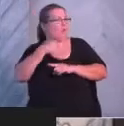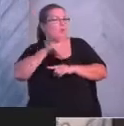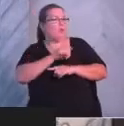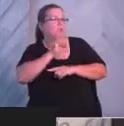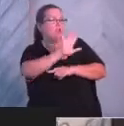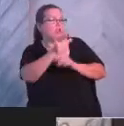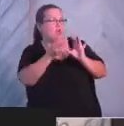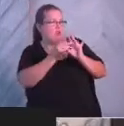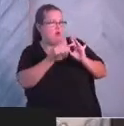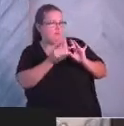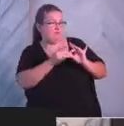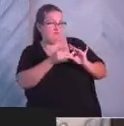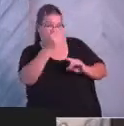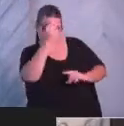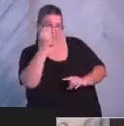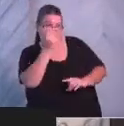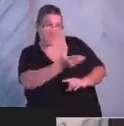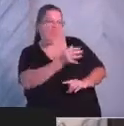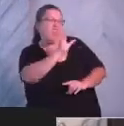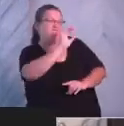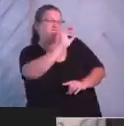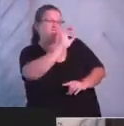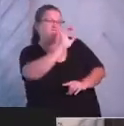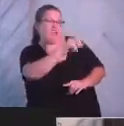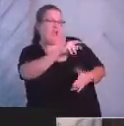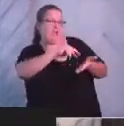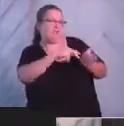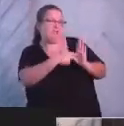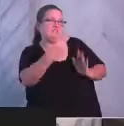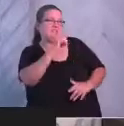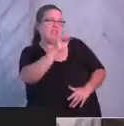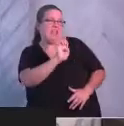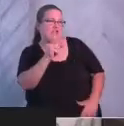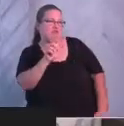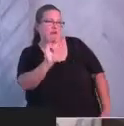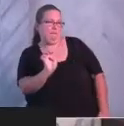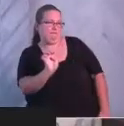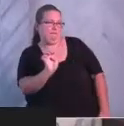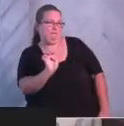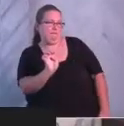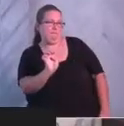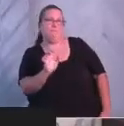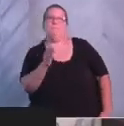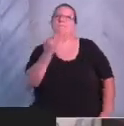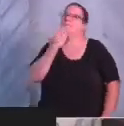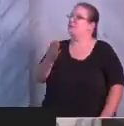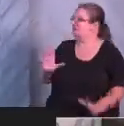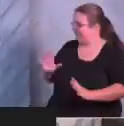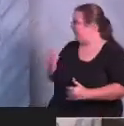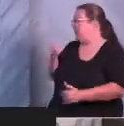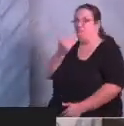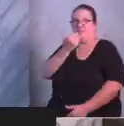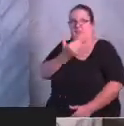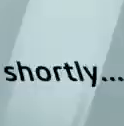you're saying. By the way, that is a hate crime. Thank you. Thank you,